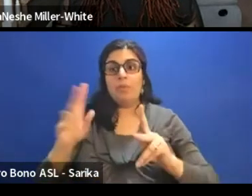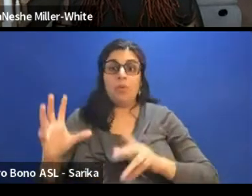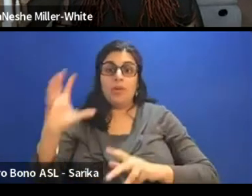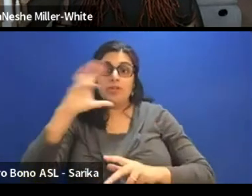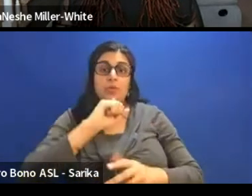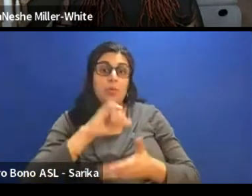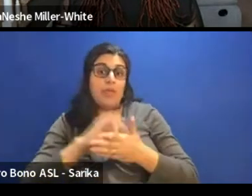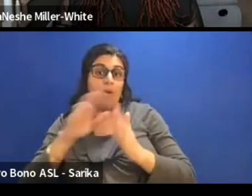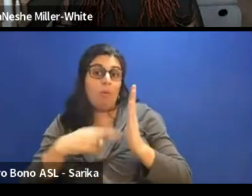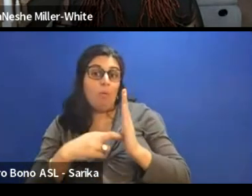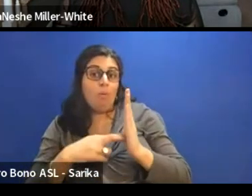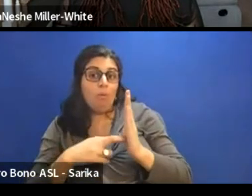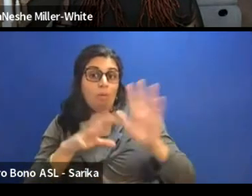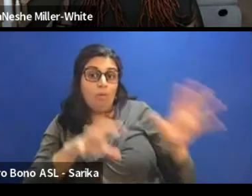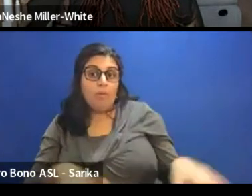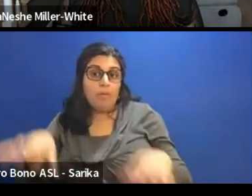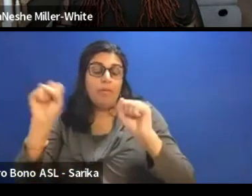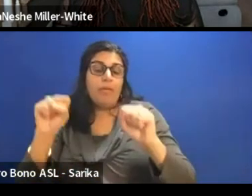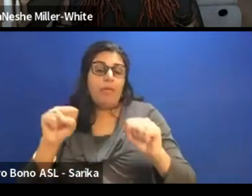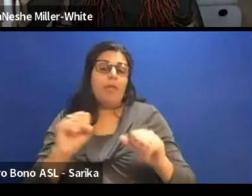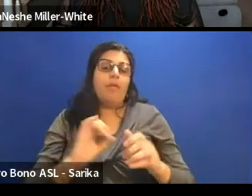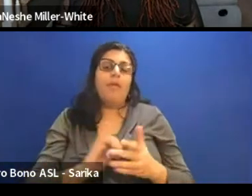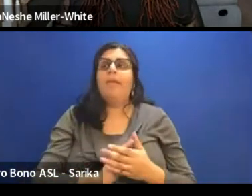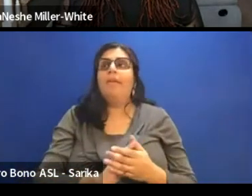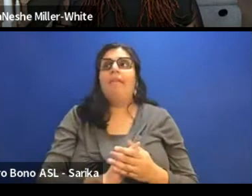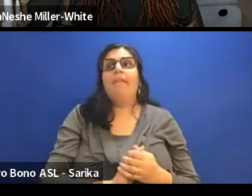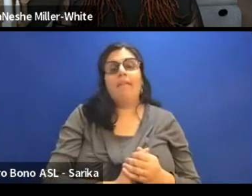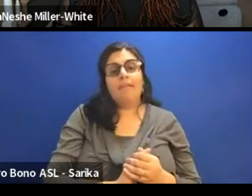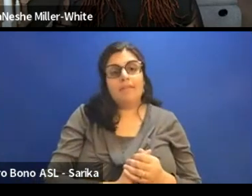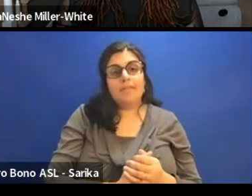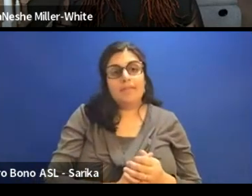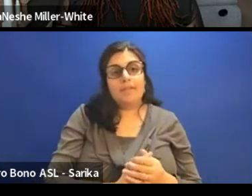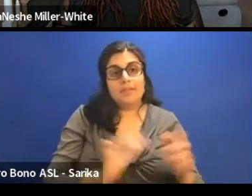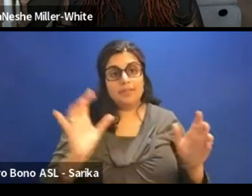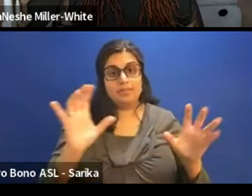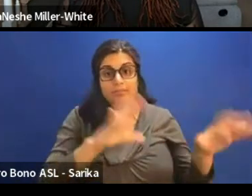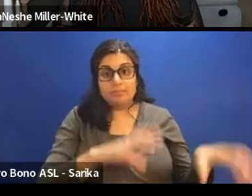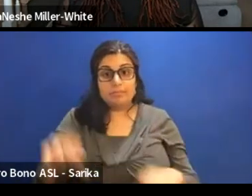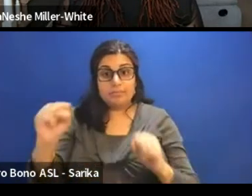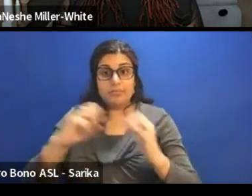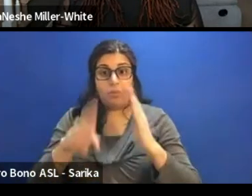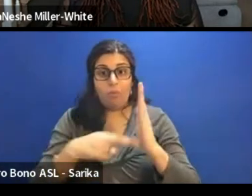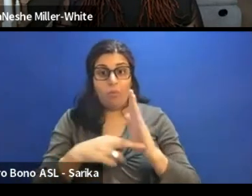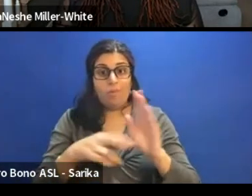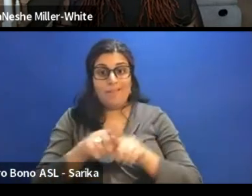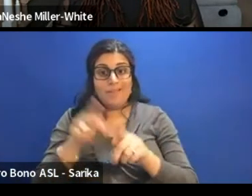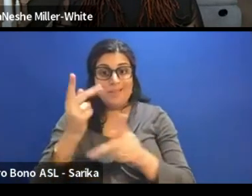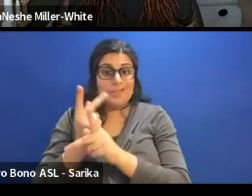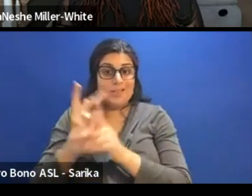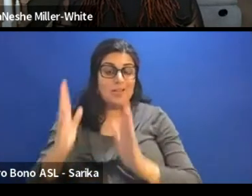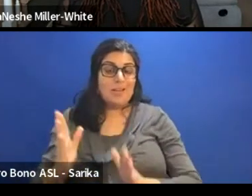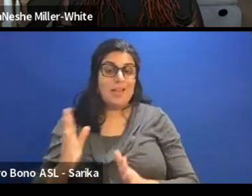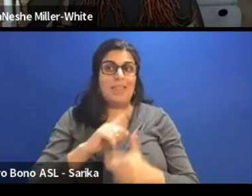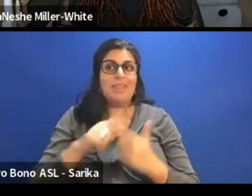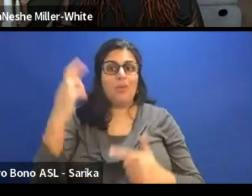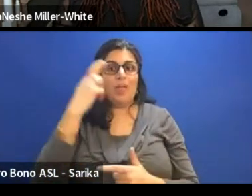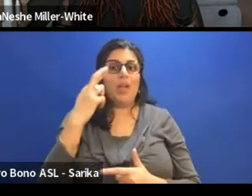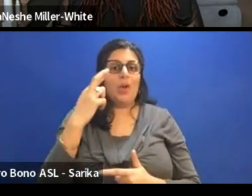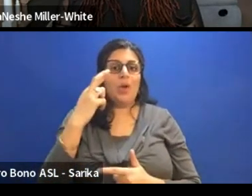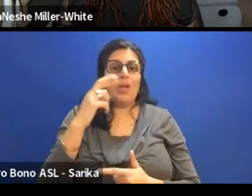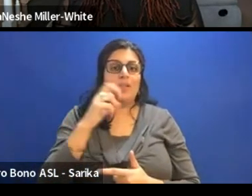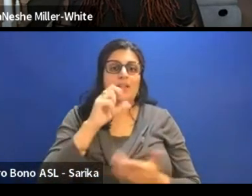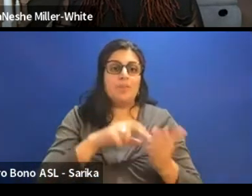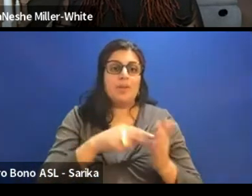this conversation, you know, assuming the role of a caregiver and then realizing that it doesn't mean that